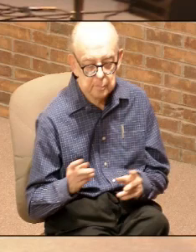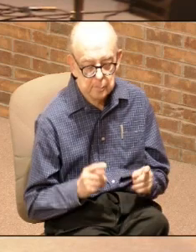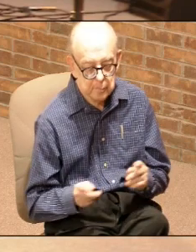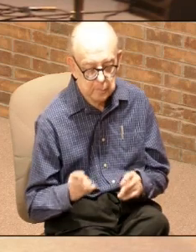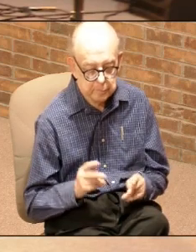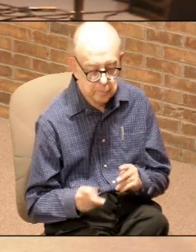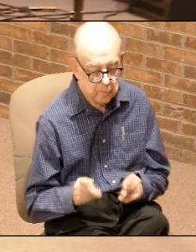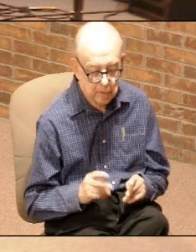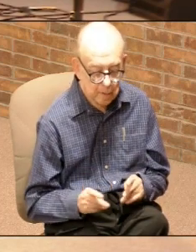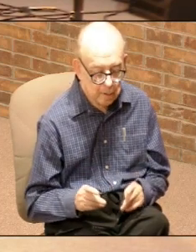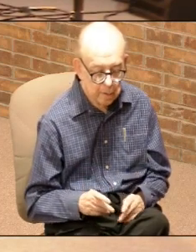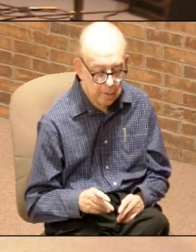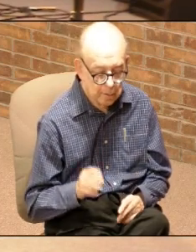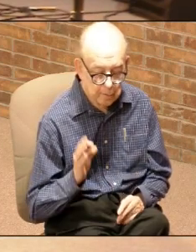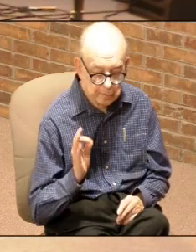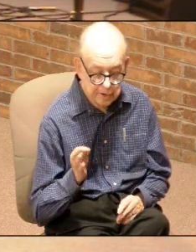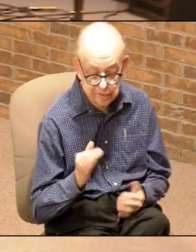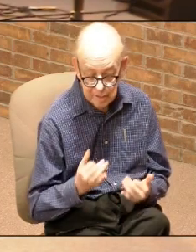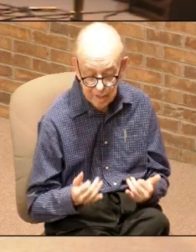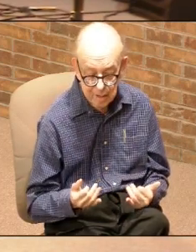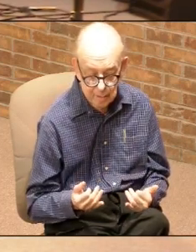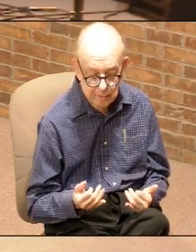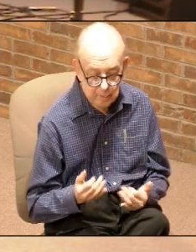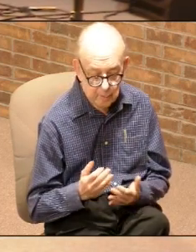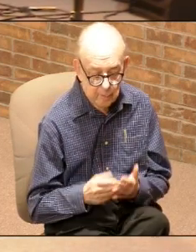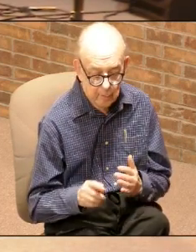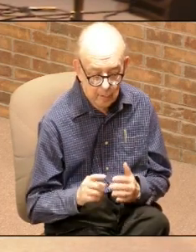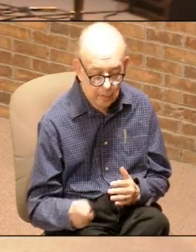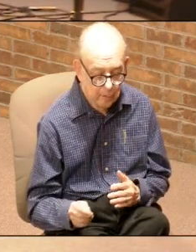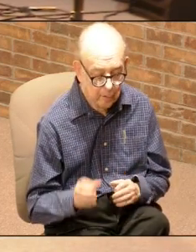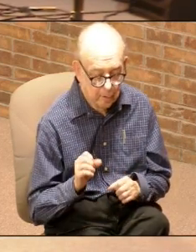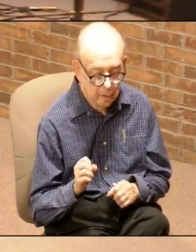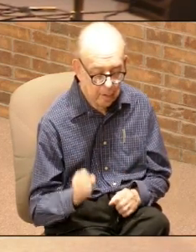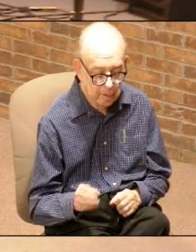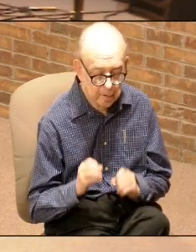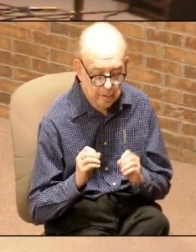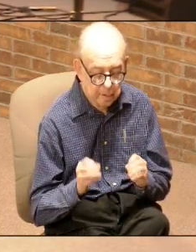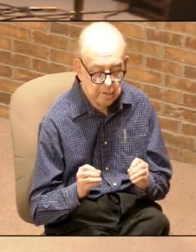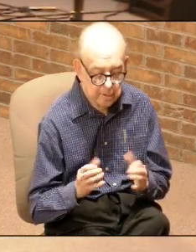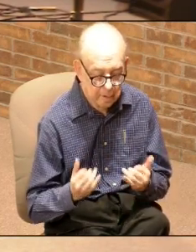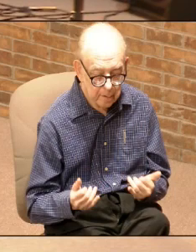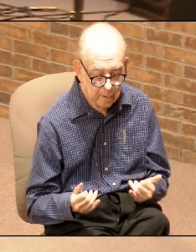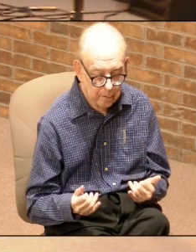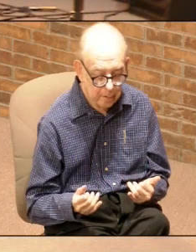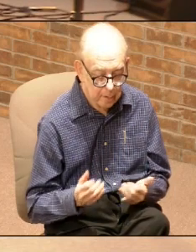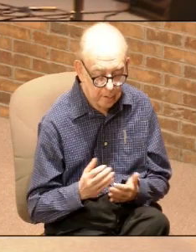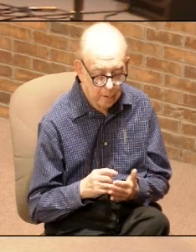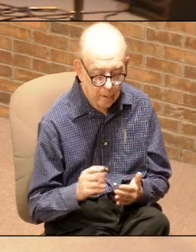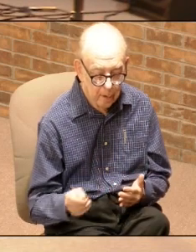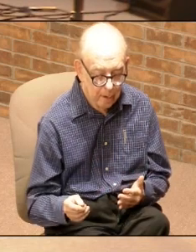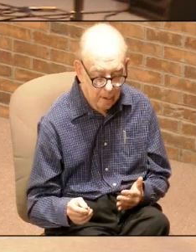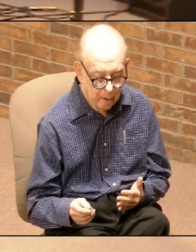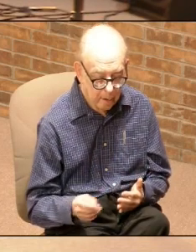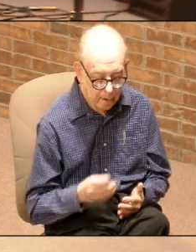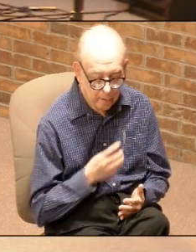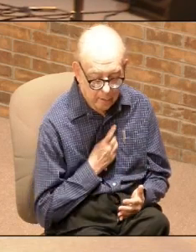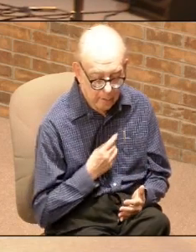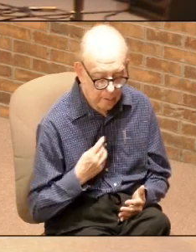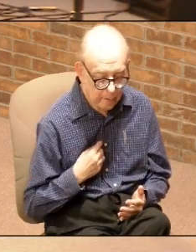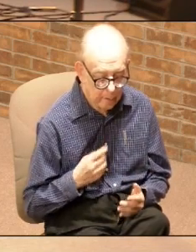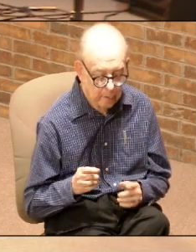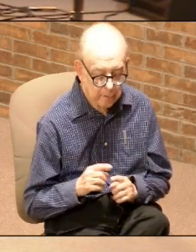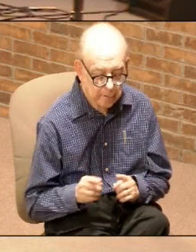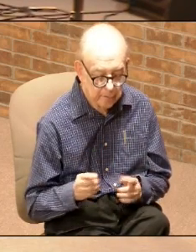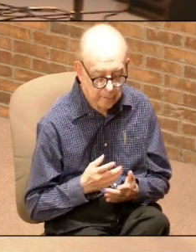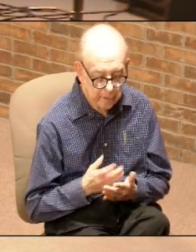are in pulpits preaching today. There are some of them in Sunday schools teaching. There are some of them that are deacons and all kinds